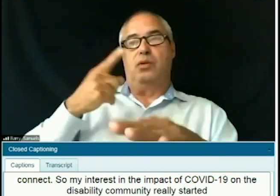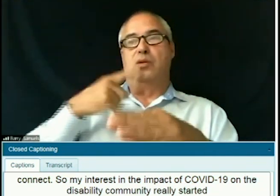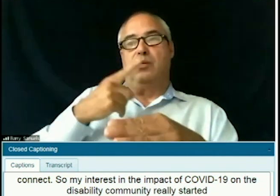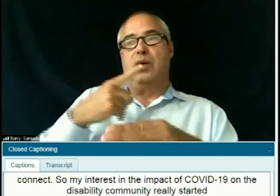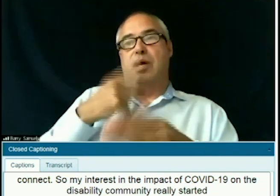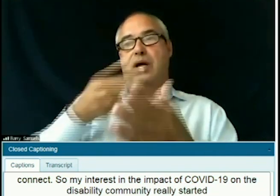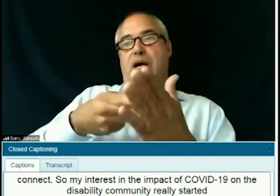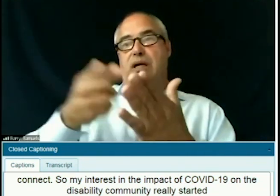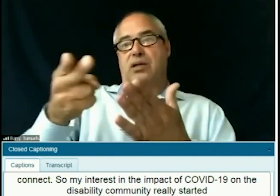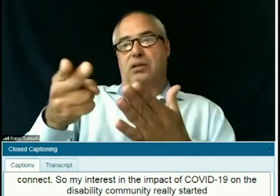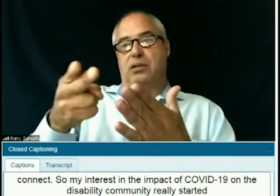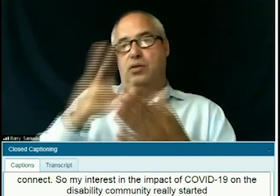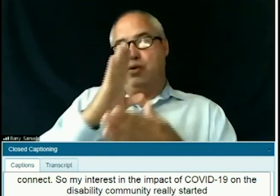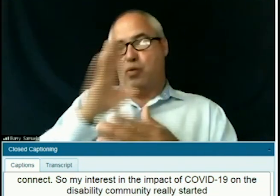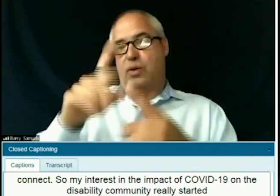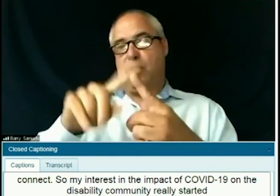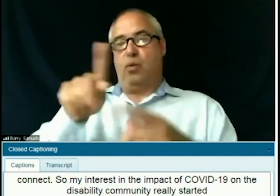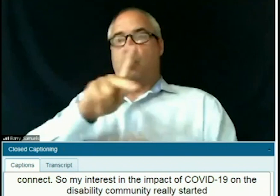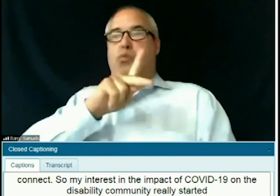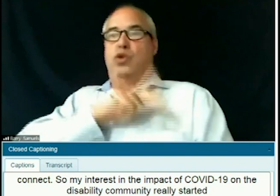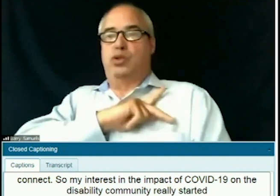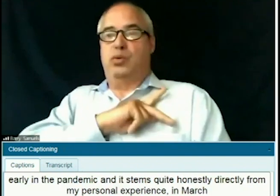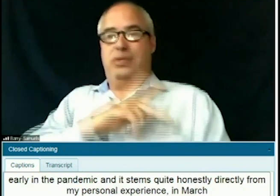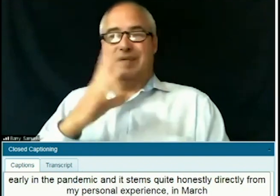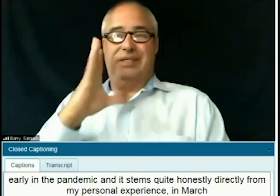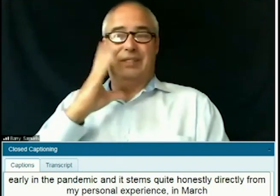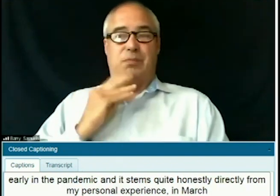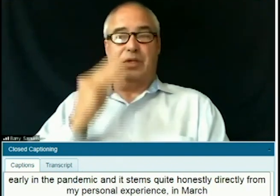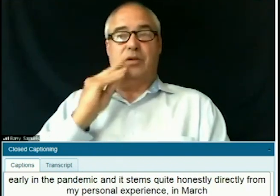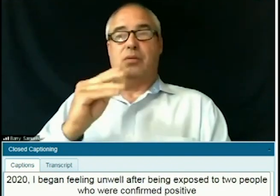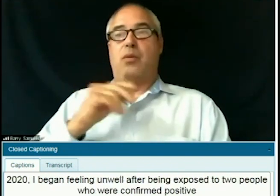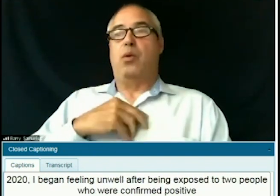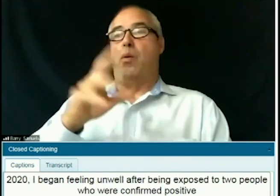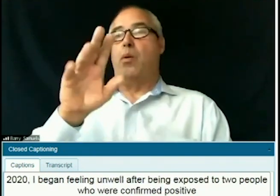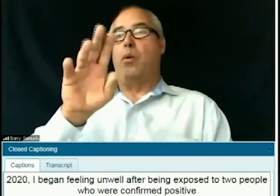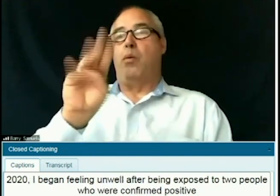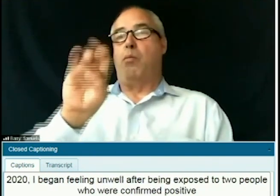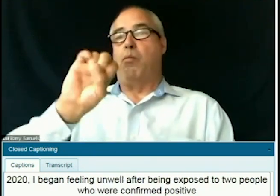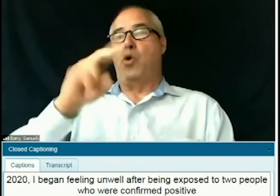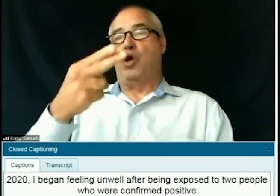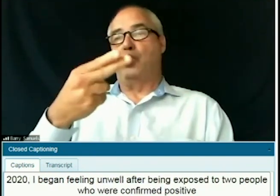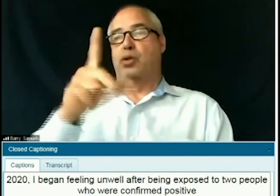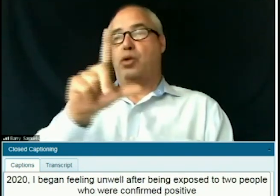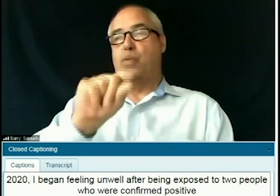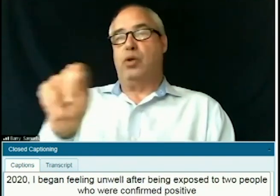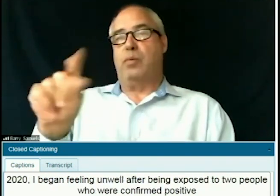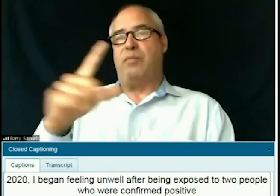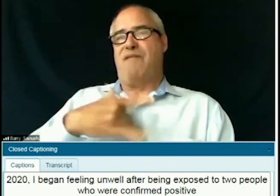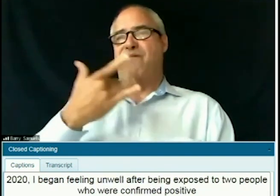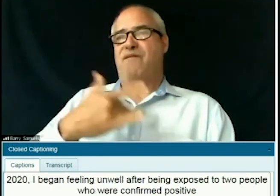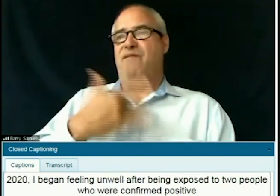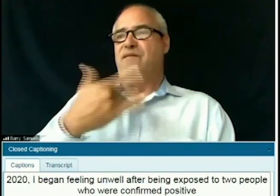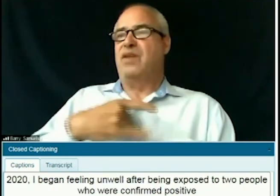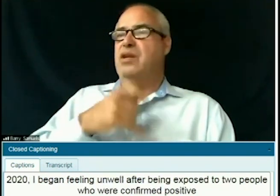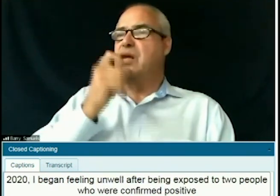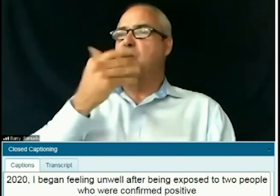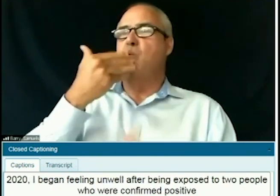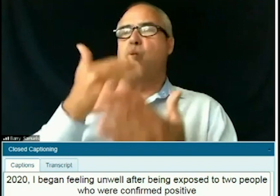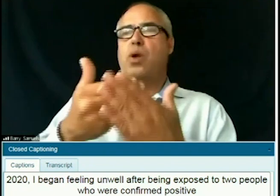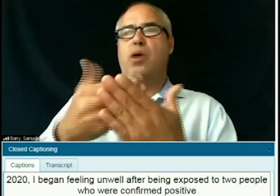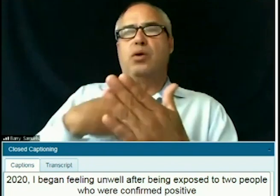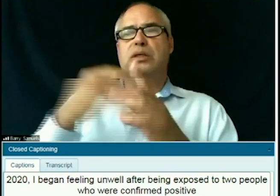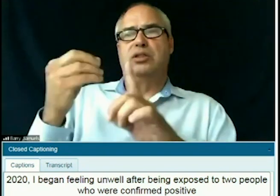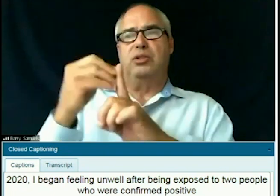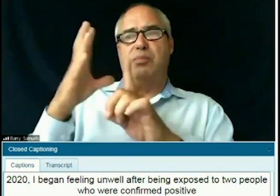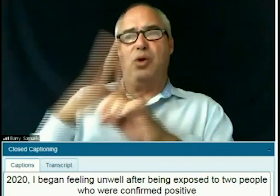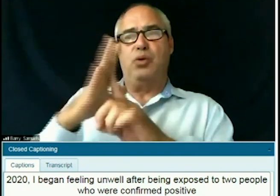honestly, directly from a personal experience. In March 2020, I began feeling unwell after being exposed to 2